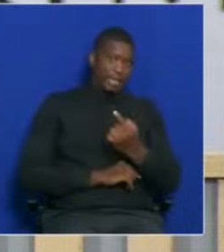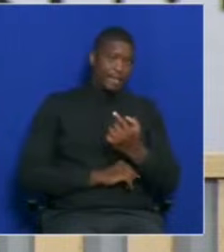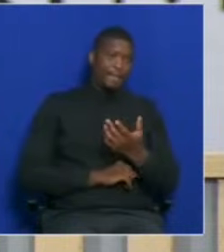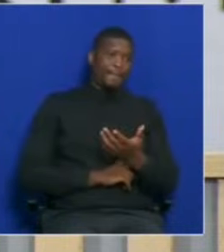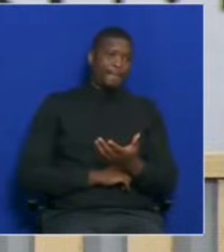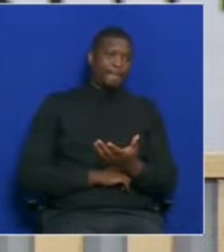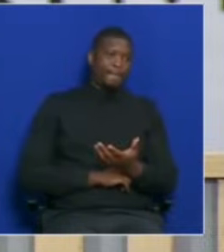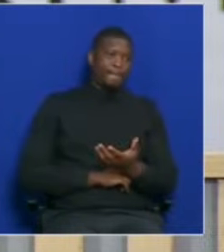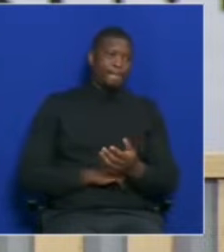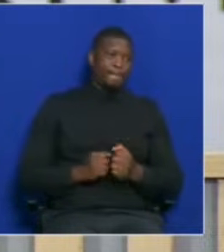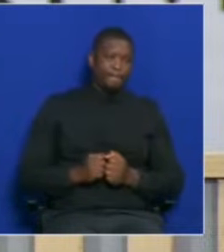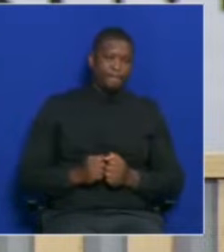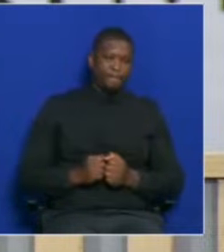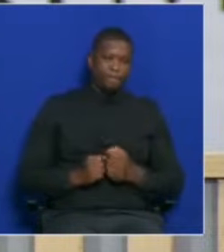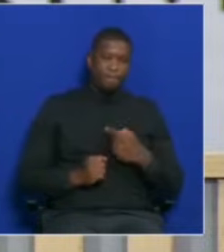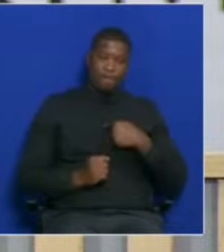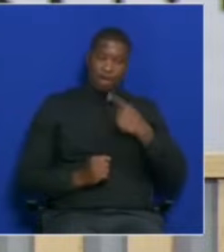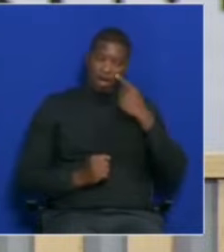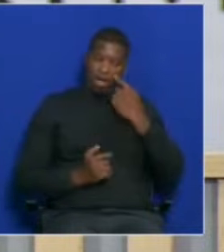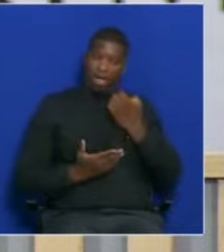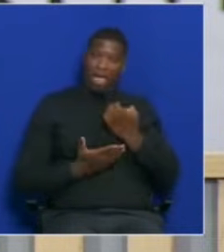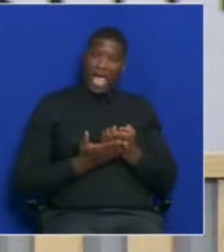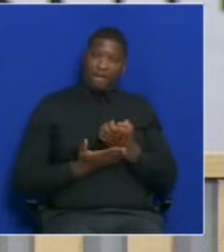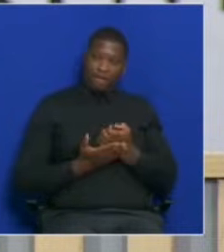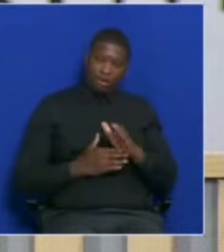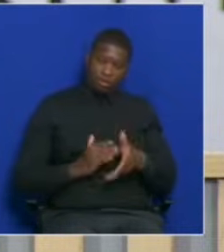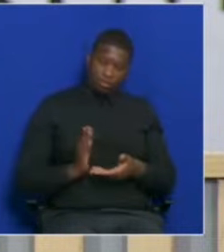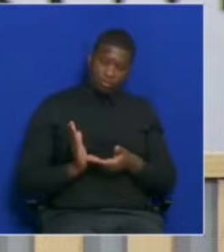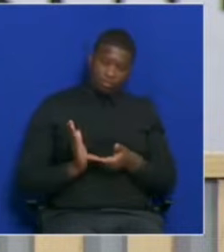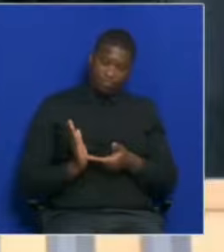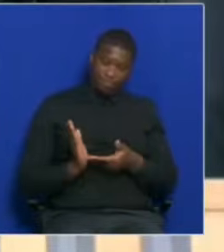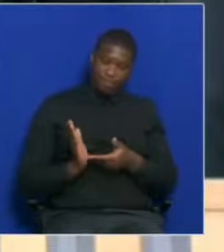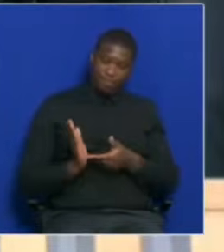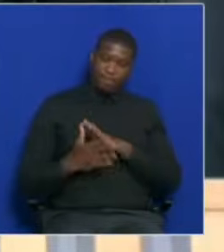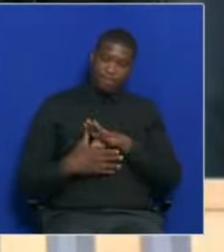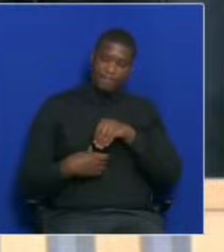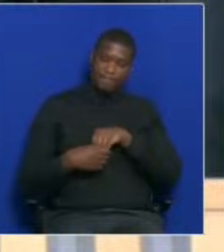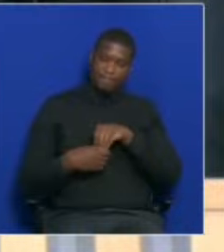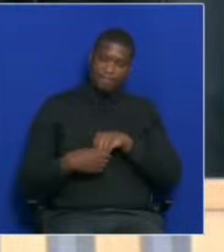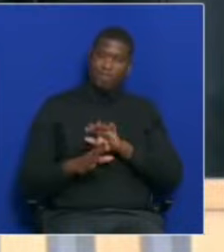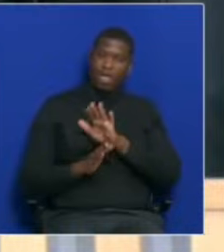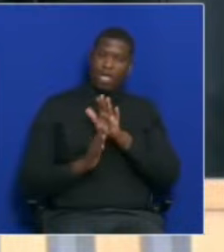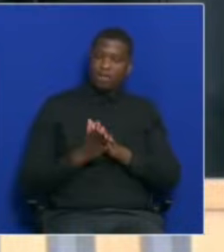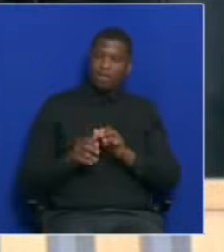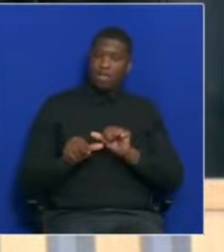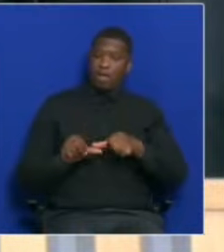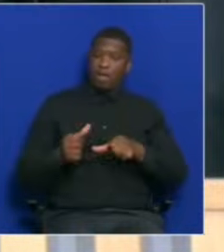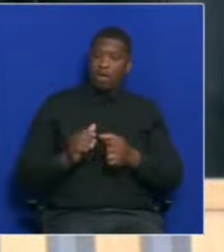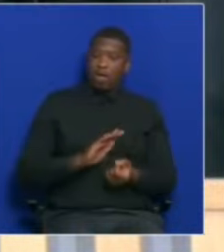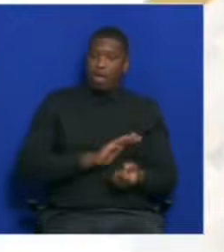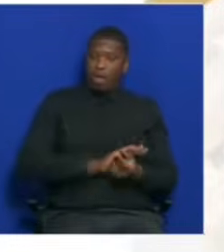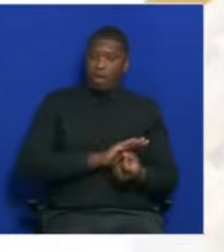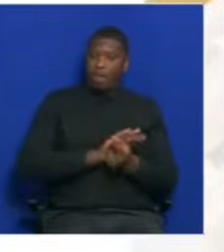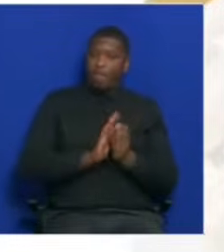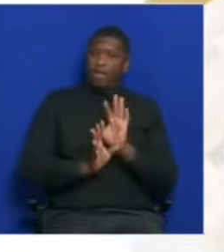my evidence, at the end, you say, my evidence concerns the manner in which a particular set of matters was handled, which in my view was an outlier and not